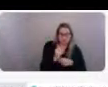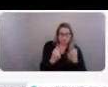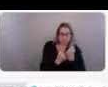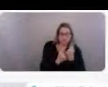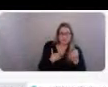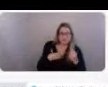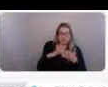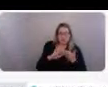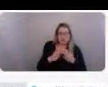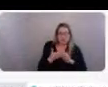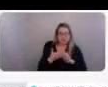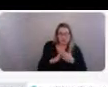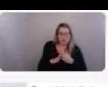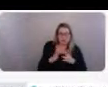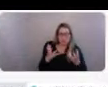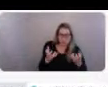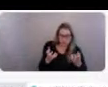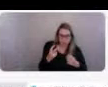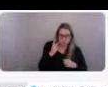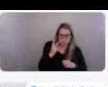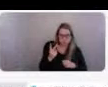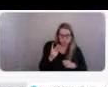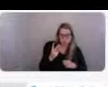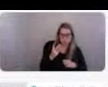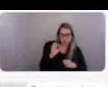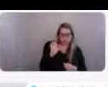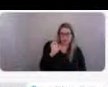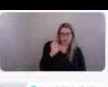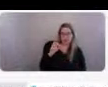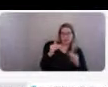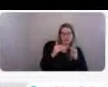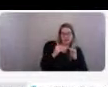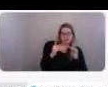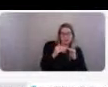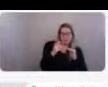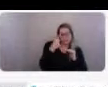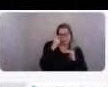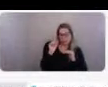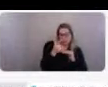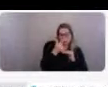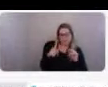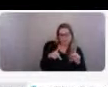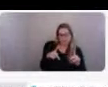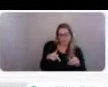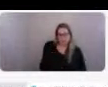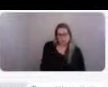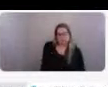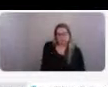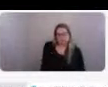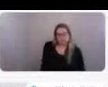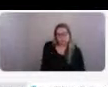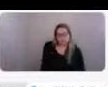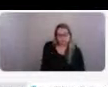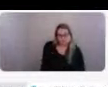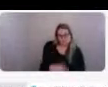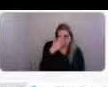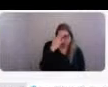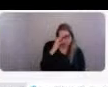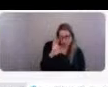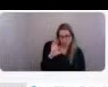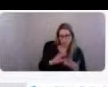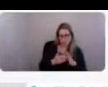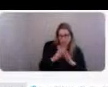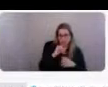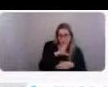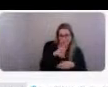community and i want to see equity for all people but um you know my community not only